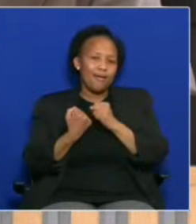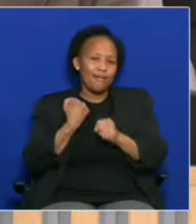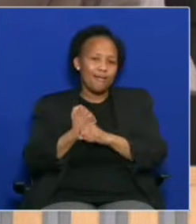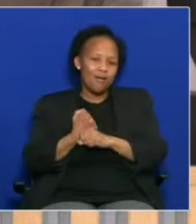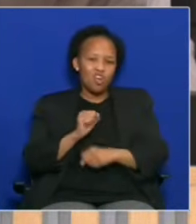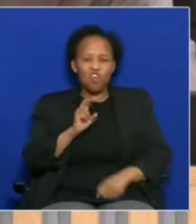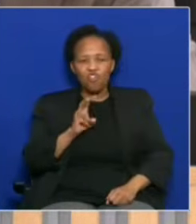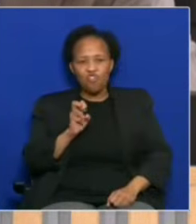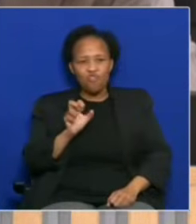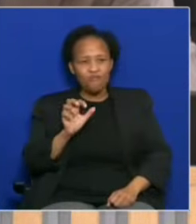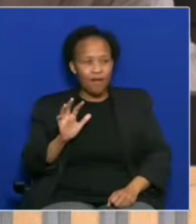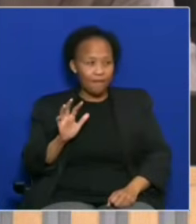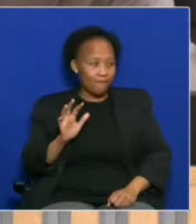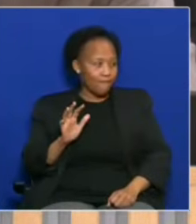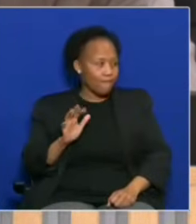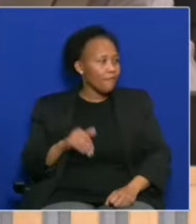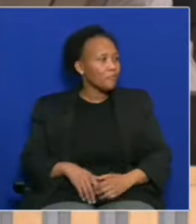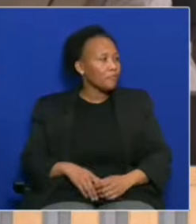Mutlasen?